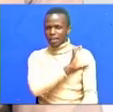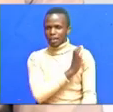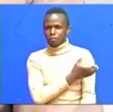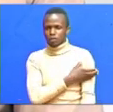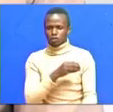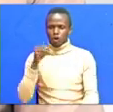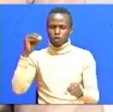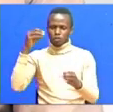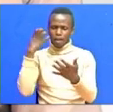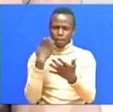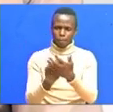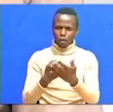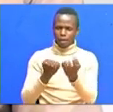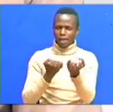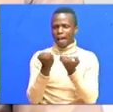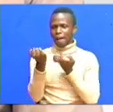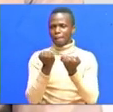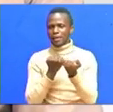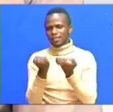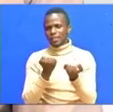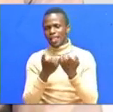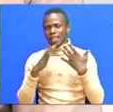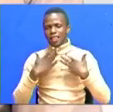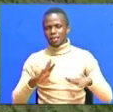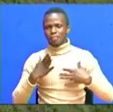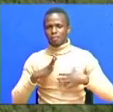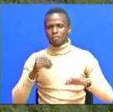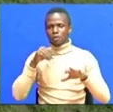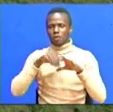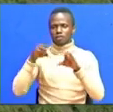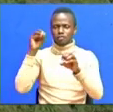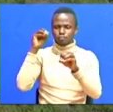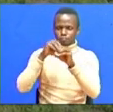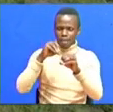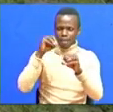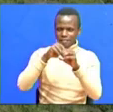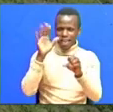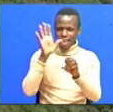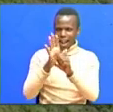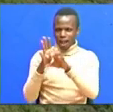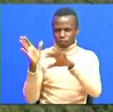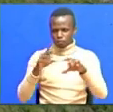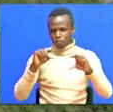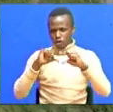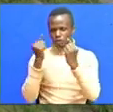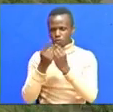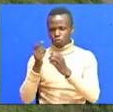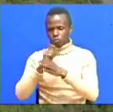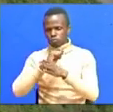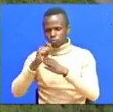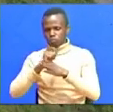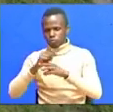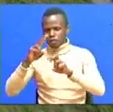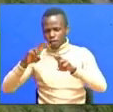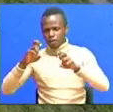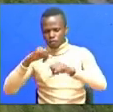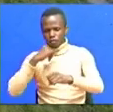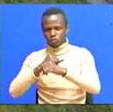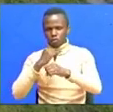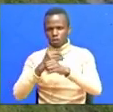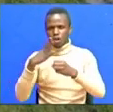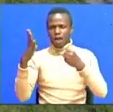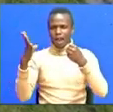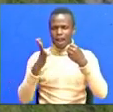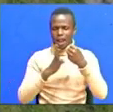entrepreneurial youth to either start up or expand existing enterprises. So far, the hubs have trained and found jobs for over